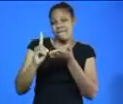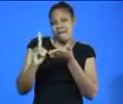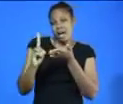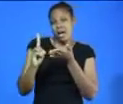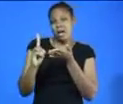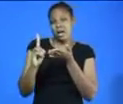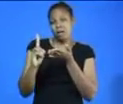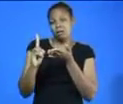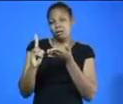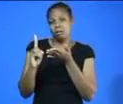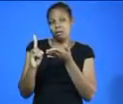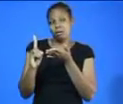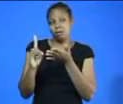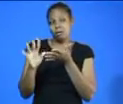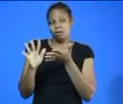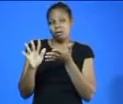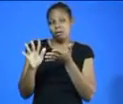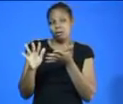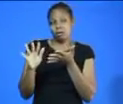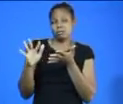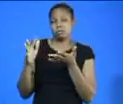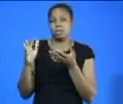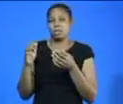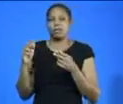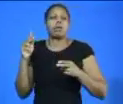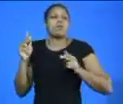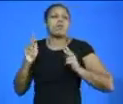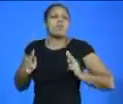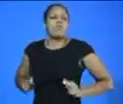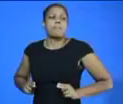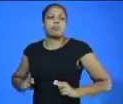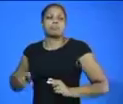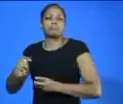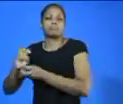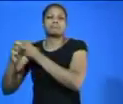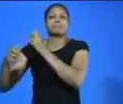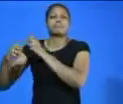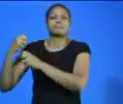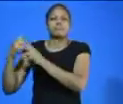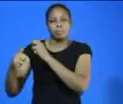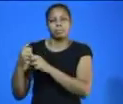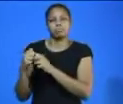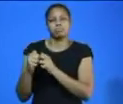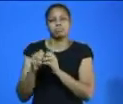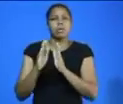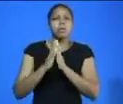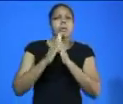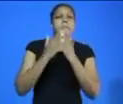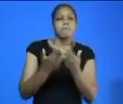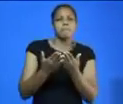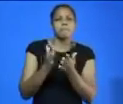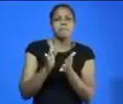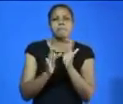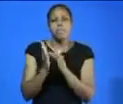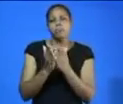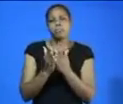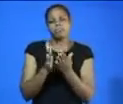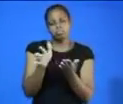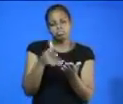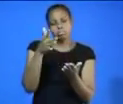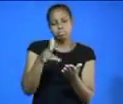Perplexities. Would you turn your Bibles with me to the book of James? I take